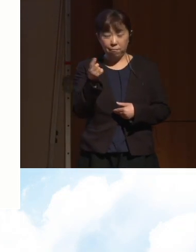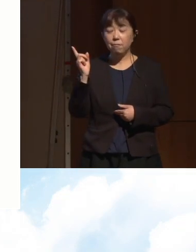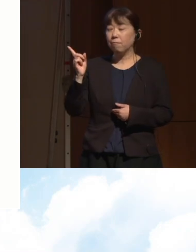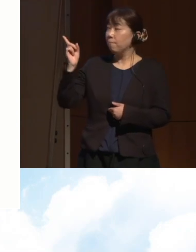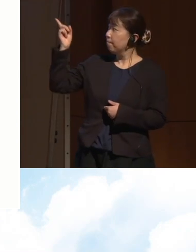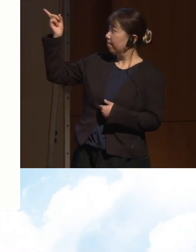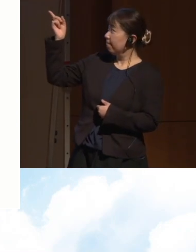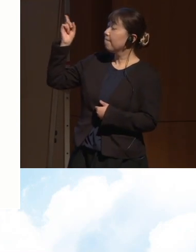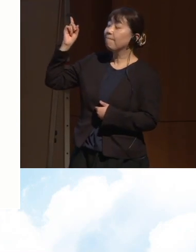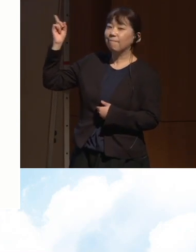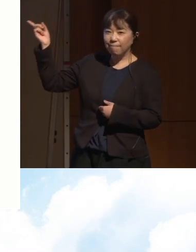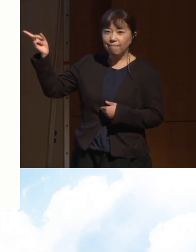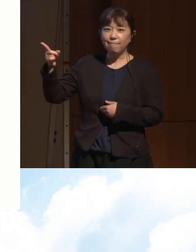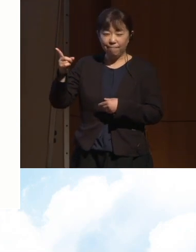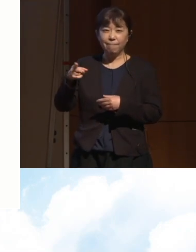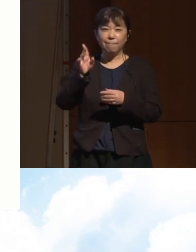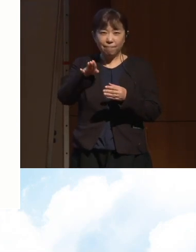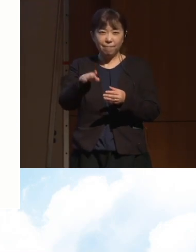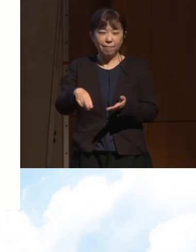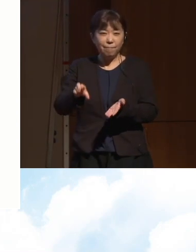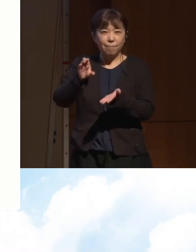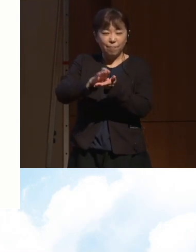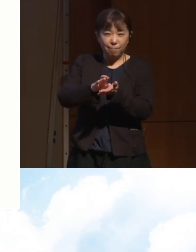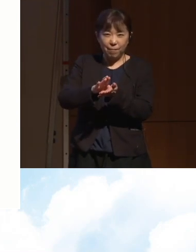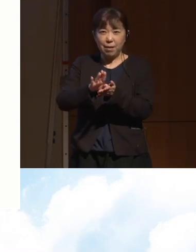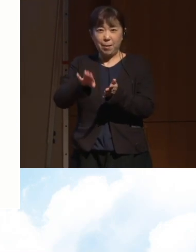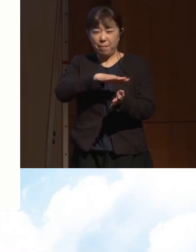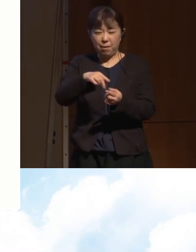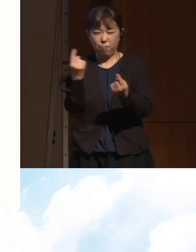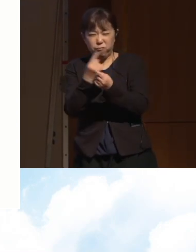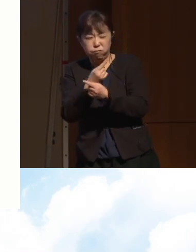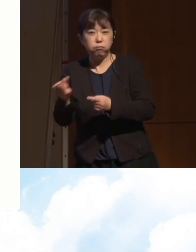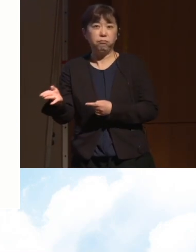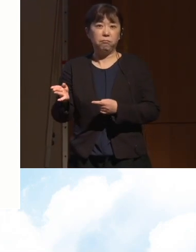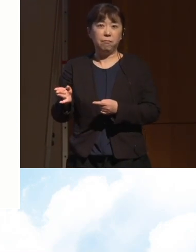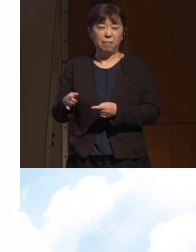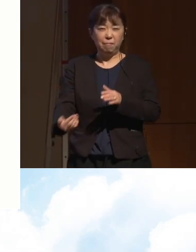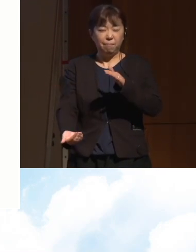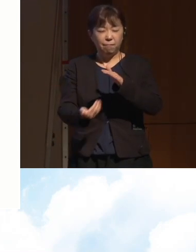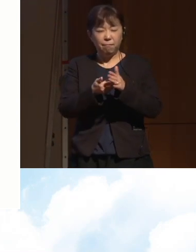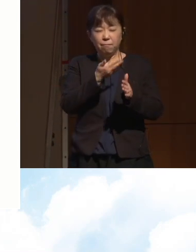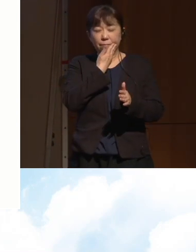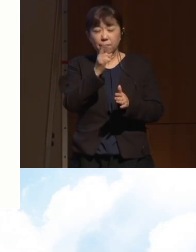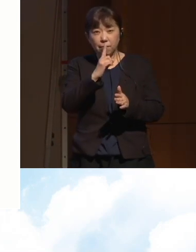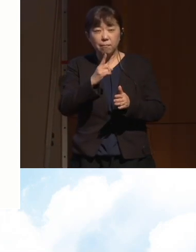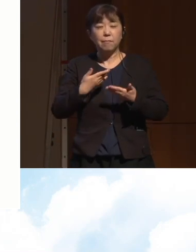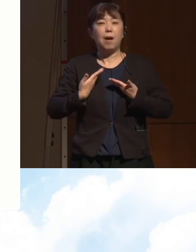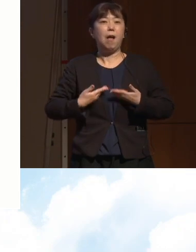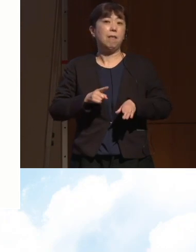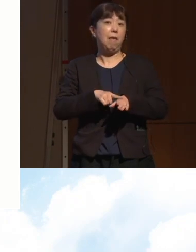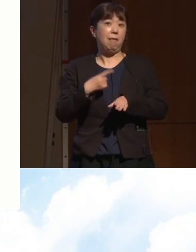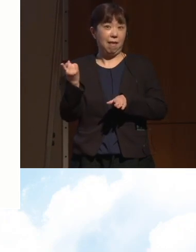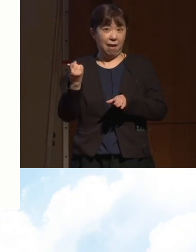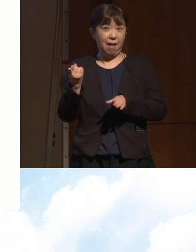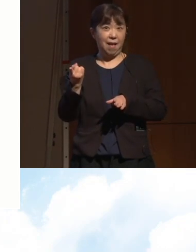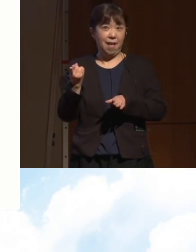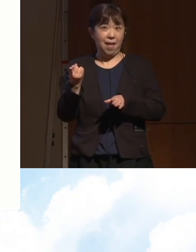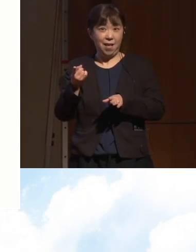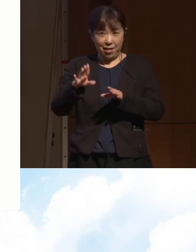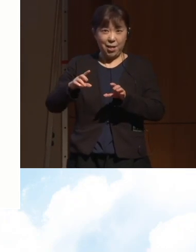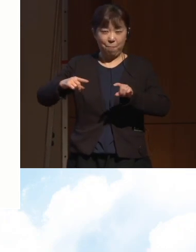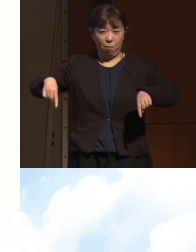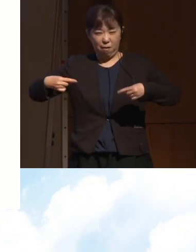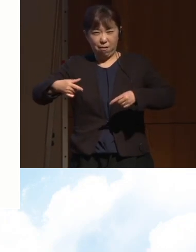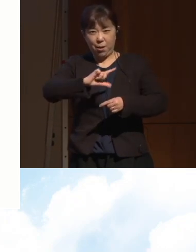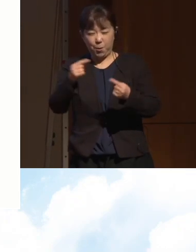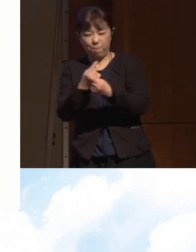4 seconds. And of course, safety is paramount, even in Formula One. But the way